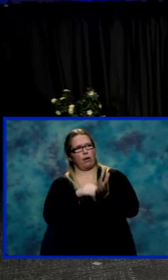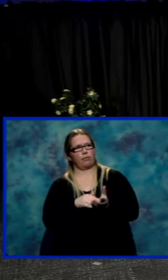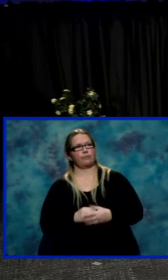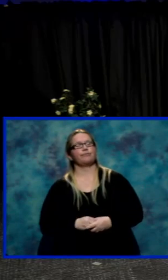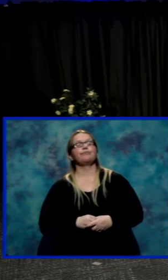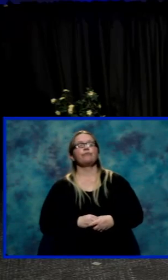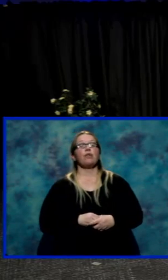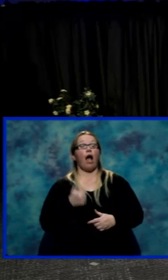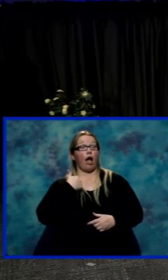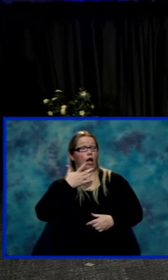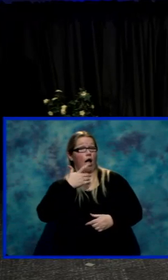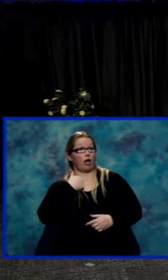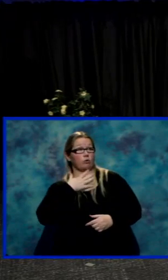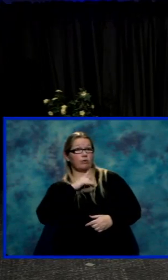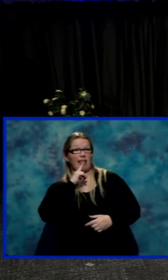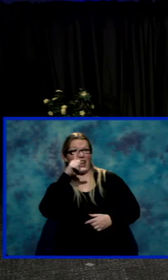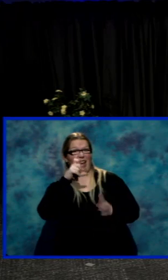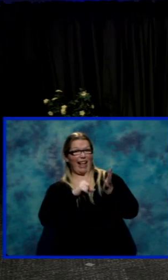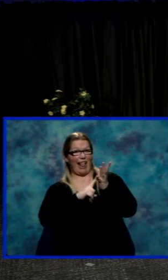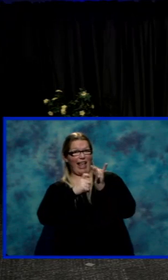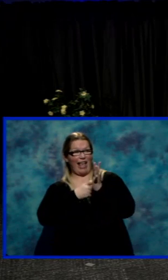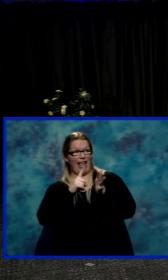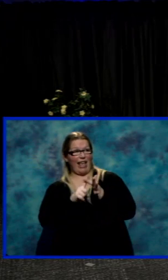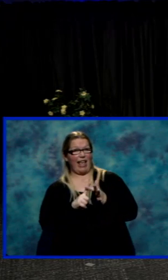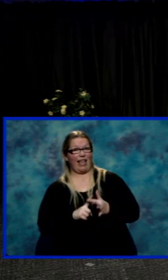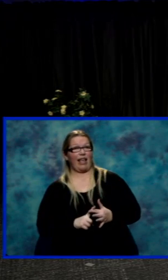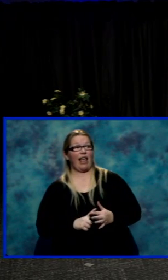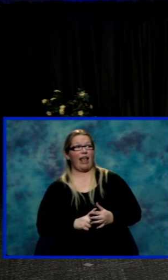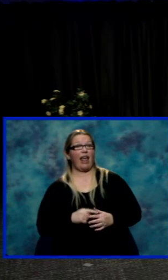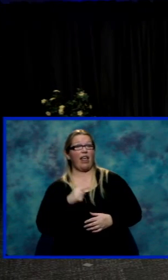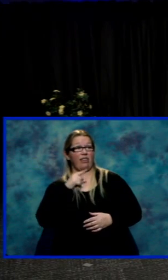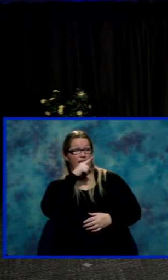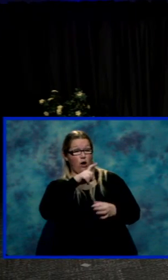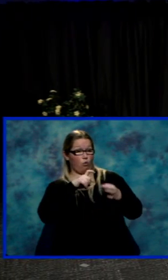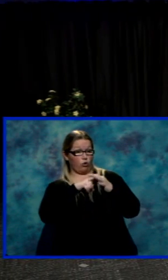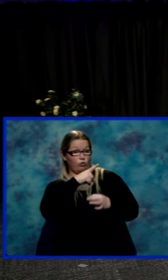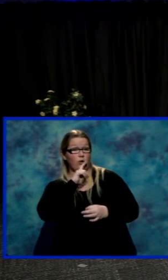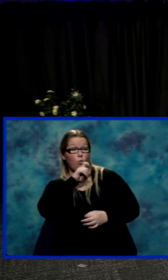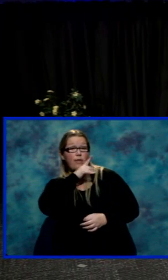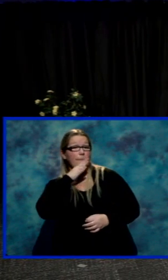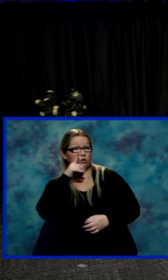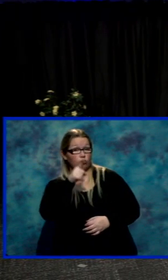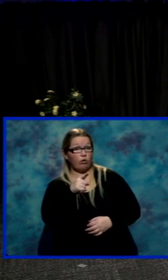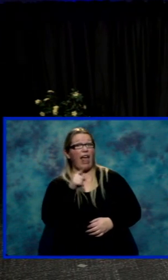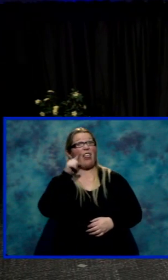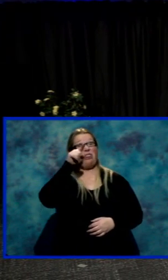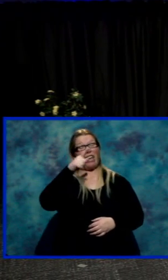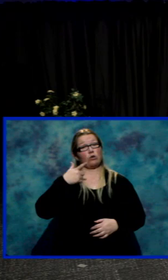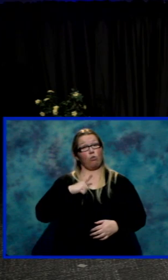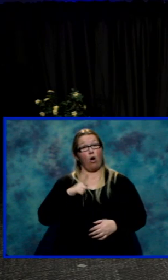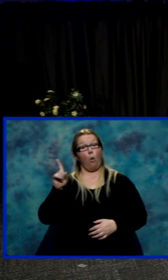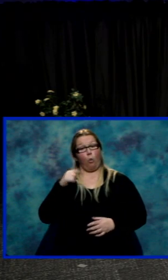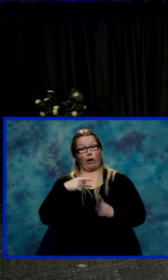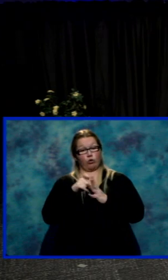say that, where's Claire? That's why, that question you said, would they miss you? Yeah. That's why what we do